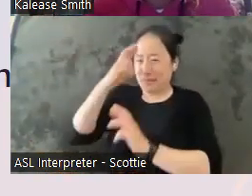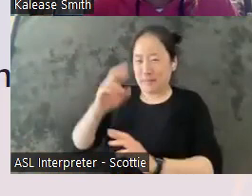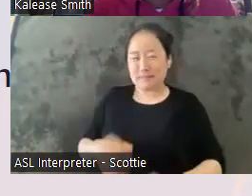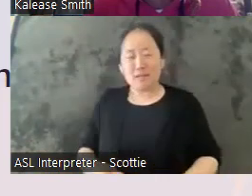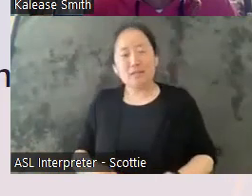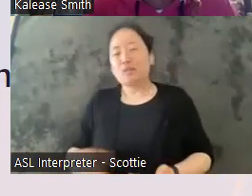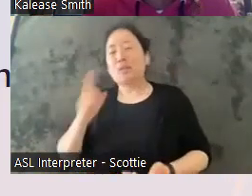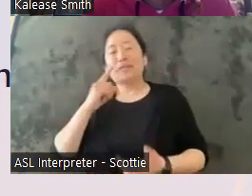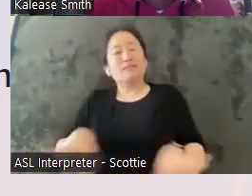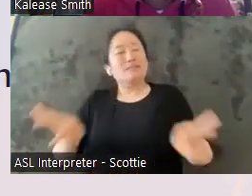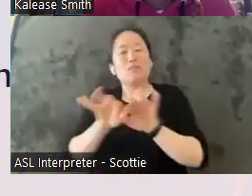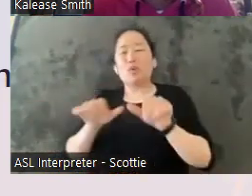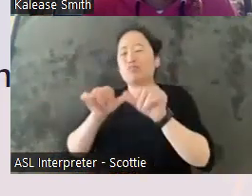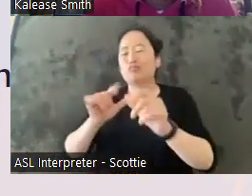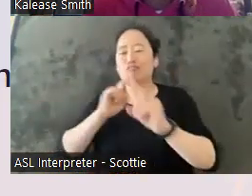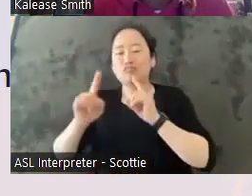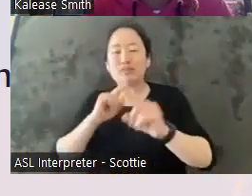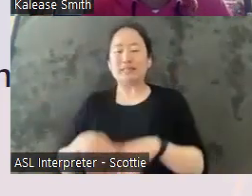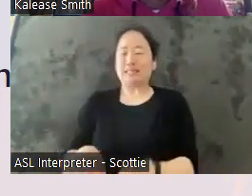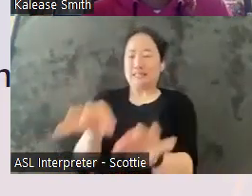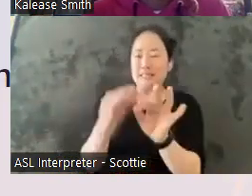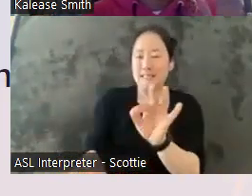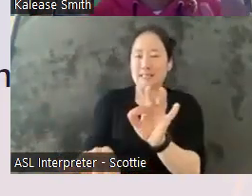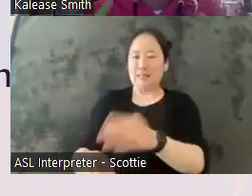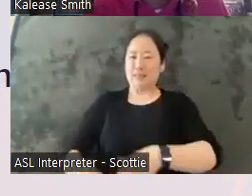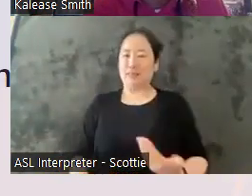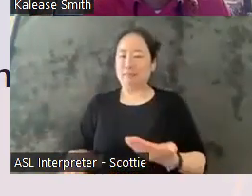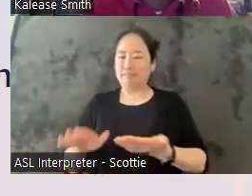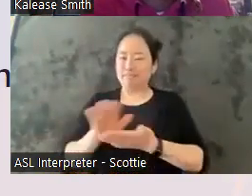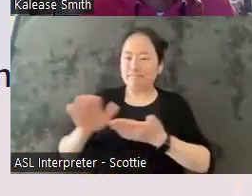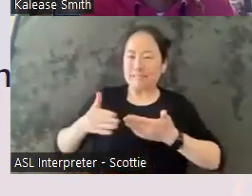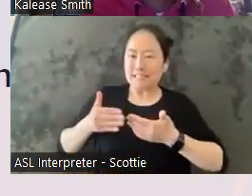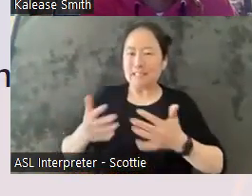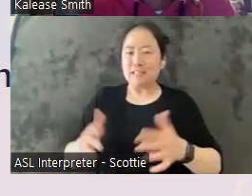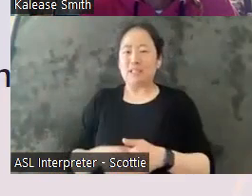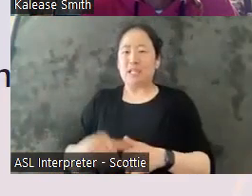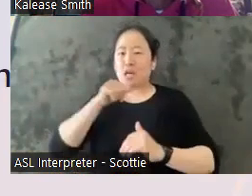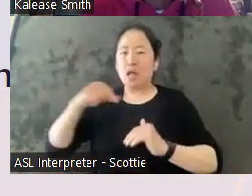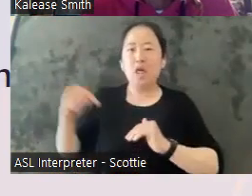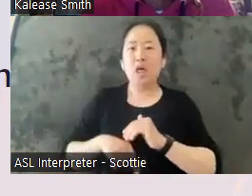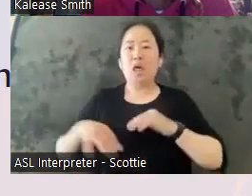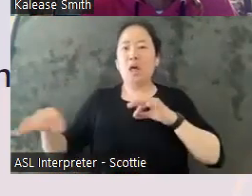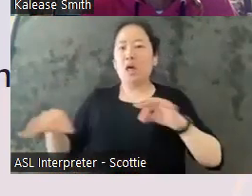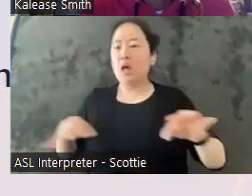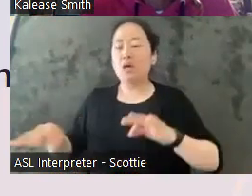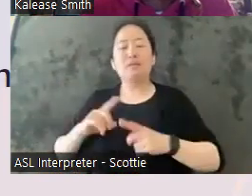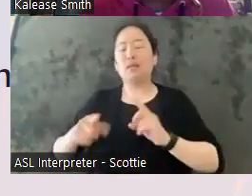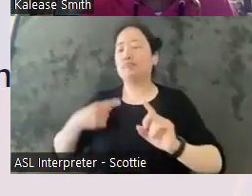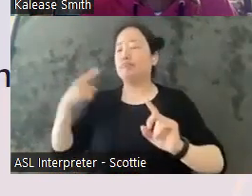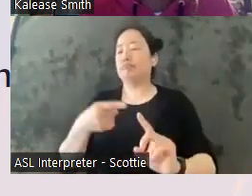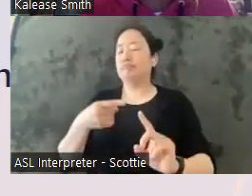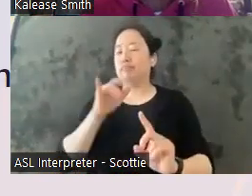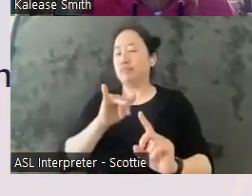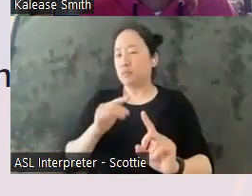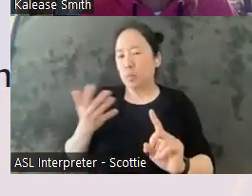plain, not going into a lot, just to really get into the point about what is